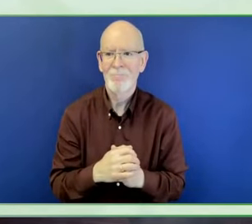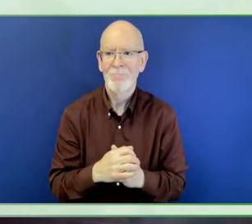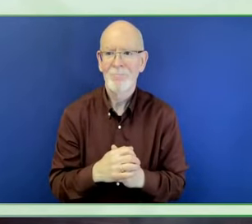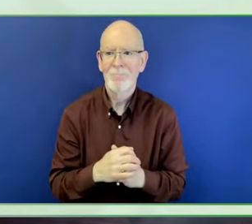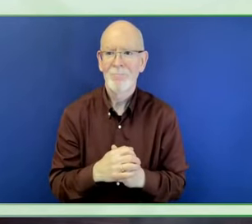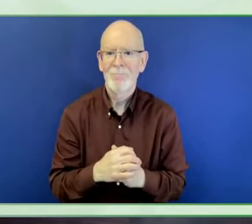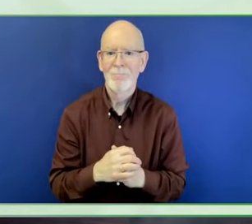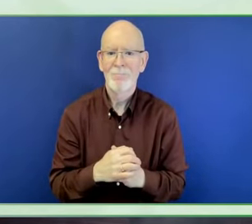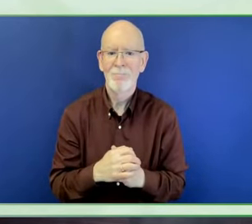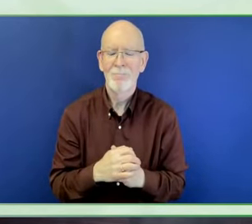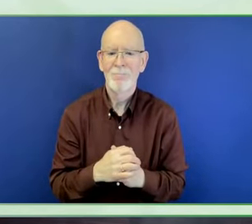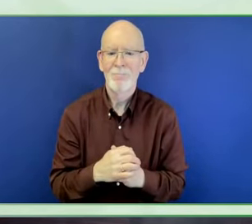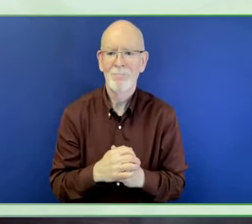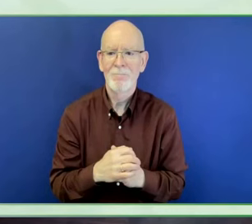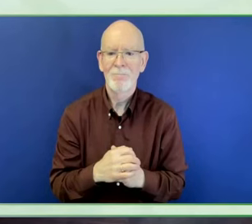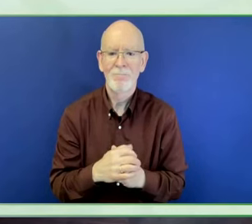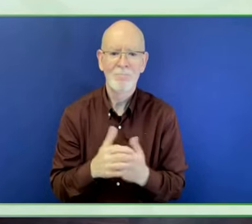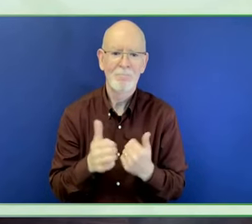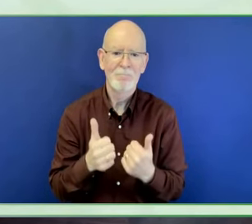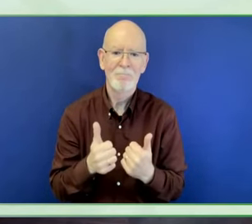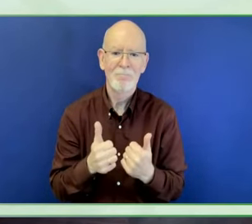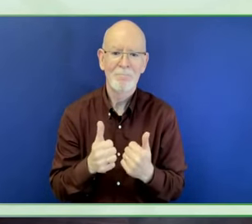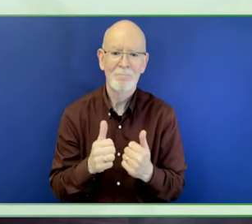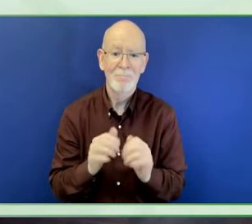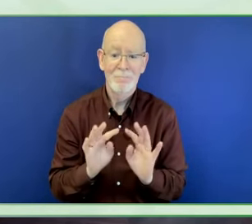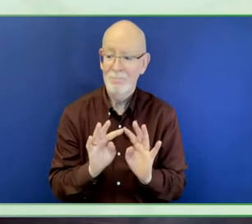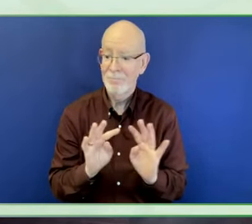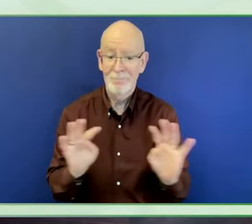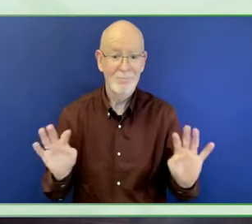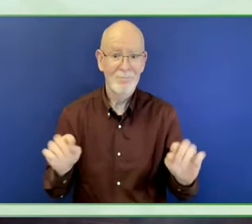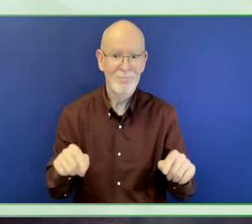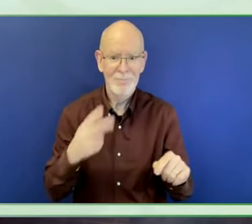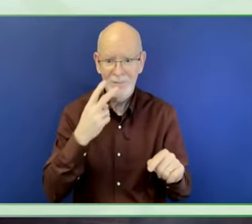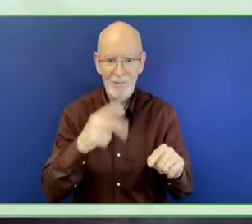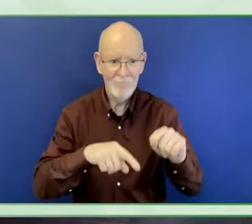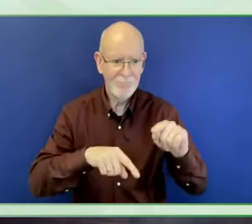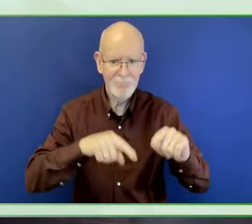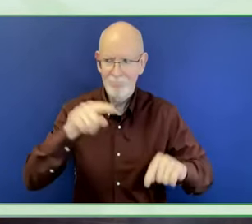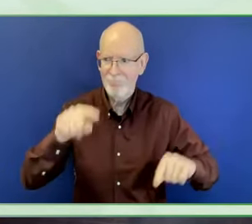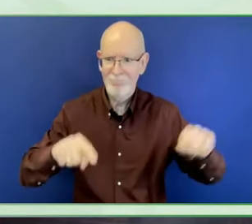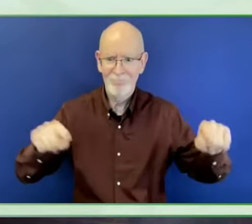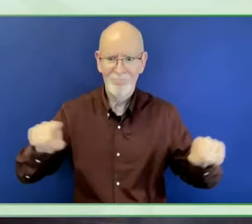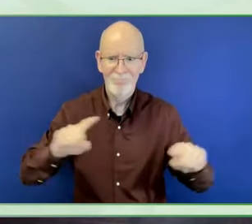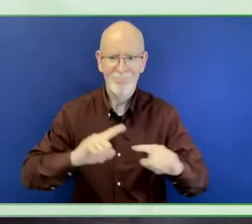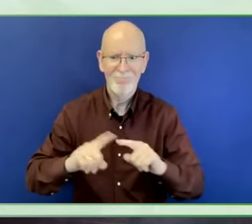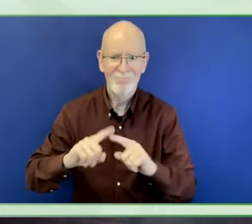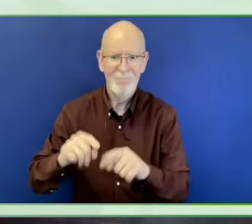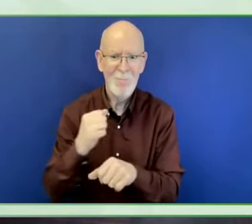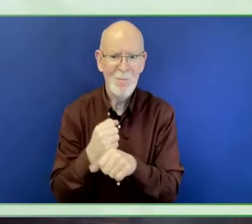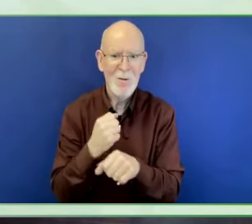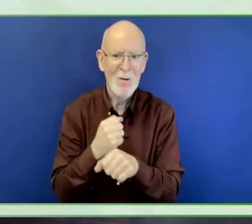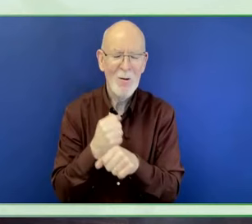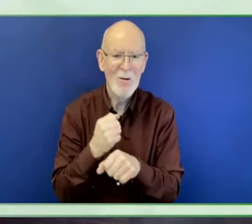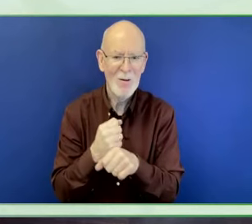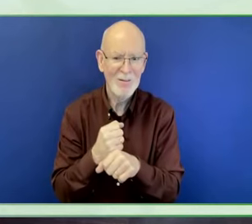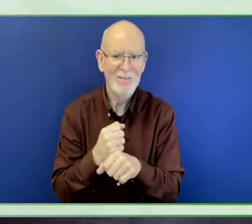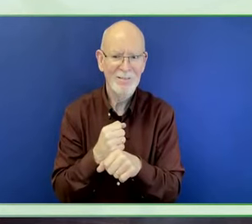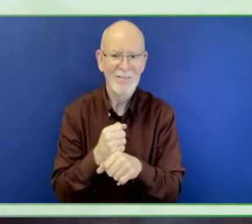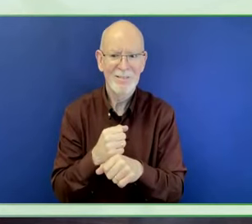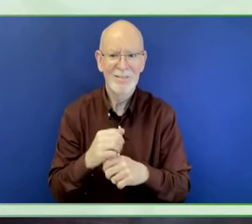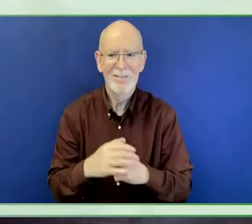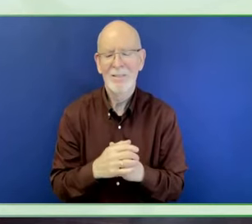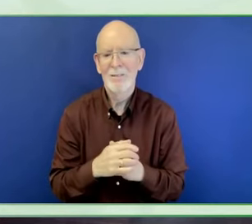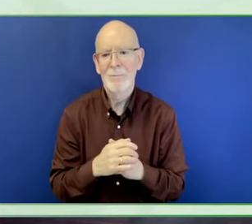rights. I'm going to turn it over to my co-moderator, and I think we have time for the second question on